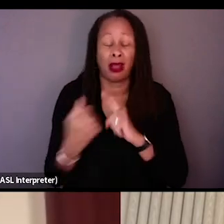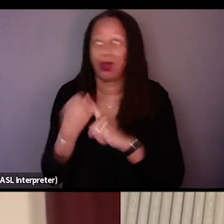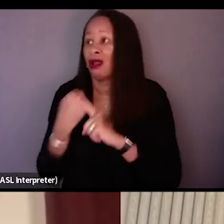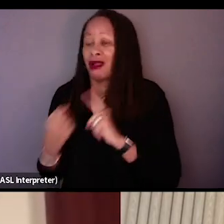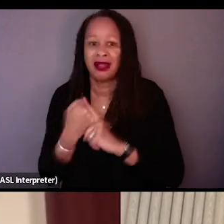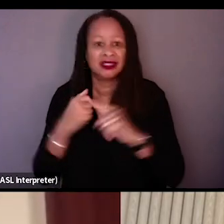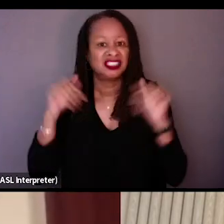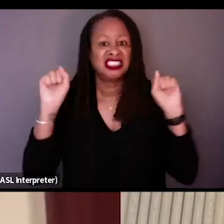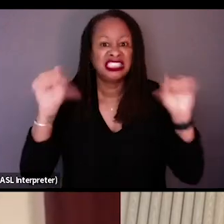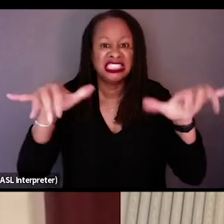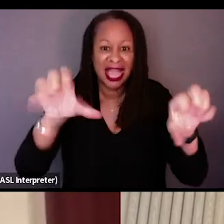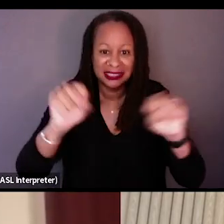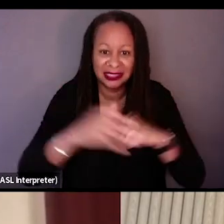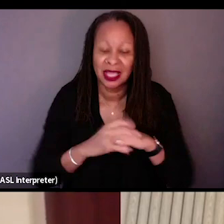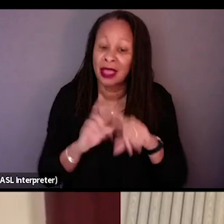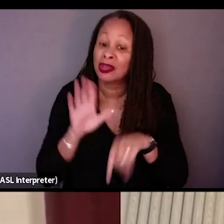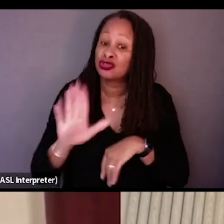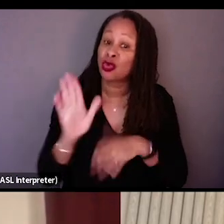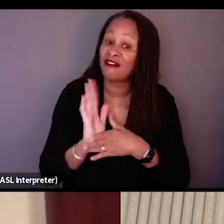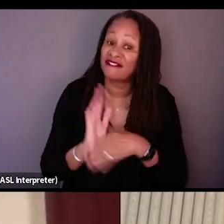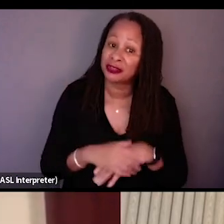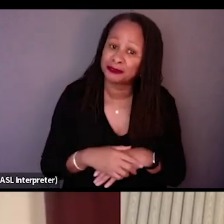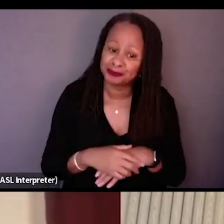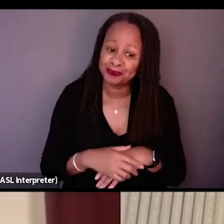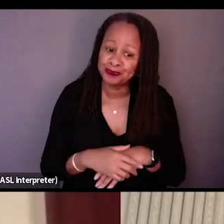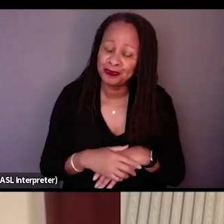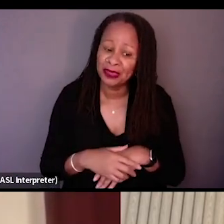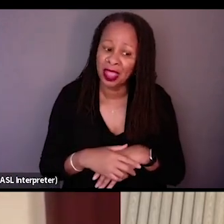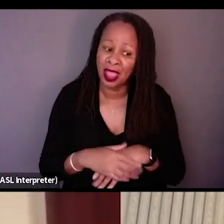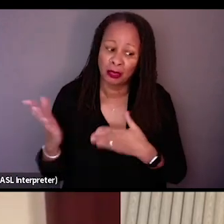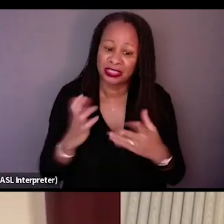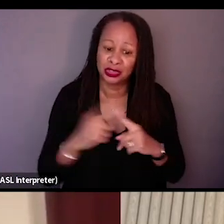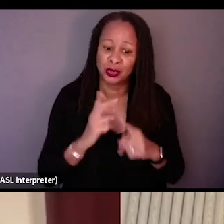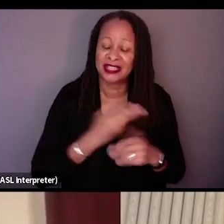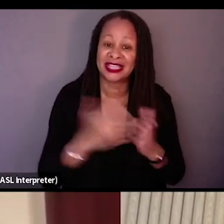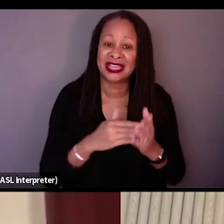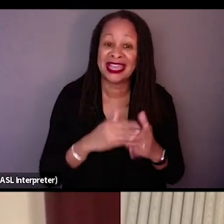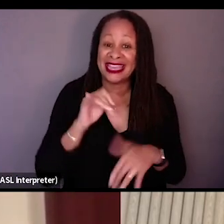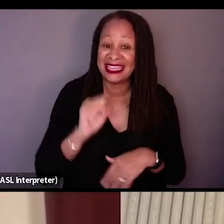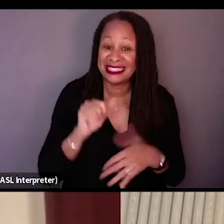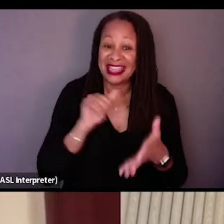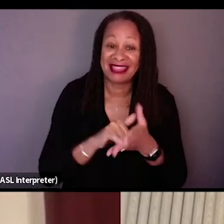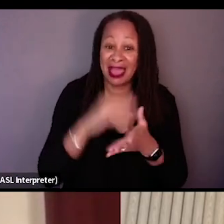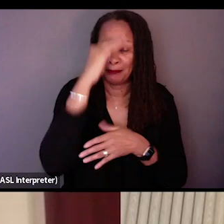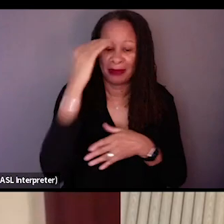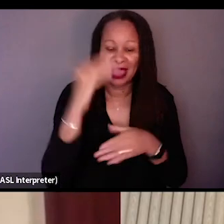your film brings them to us again. Is that Black enough for you? That extraordinary line out of Cotton Comes